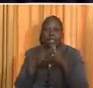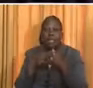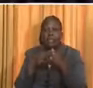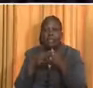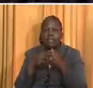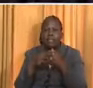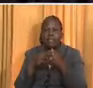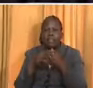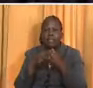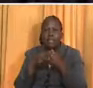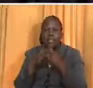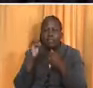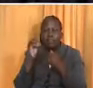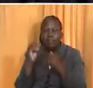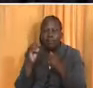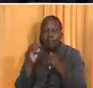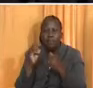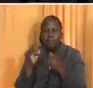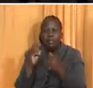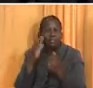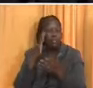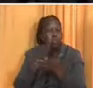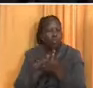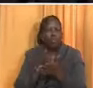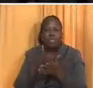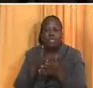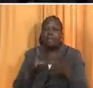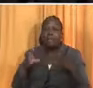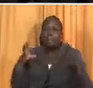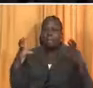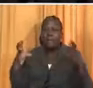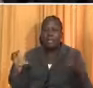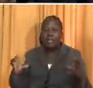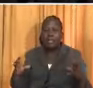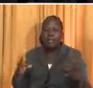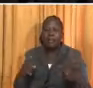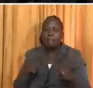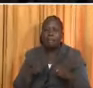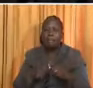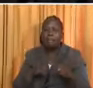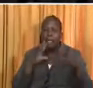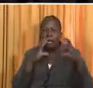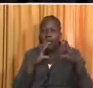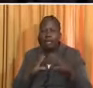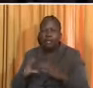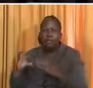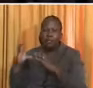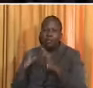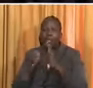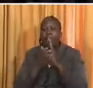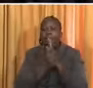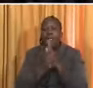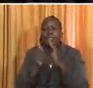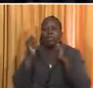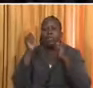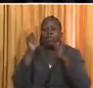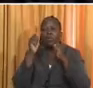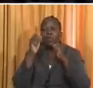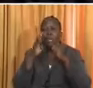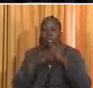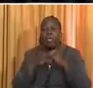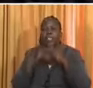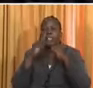courts below were unanimous, and I am in agreement with them, that Article 89 is